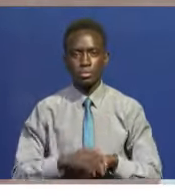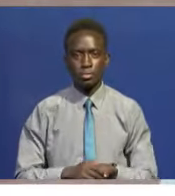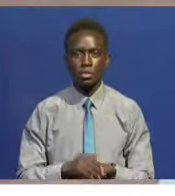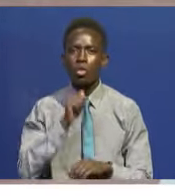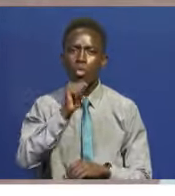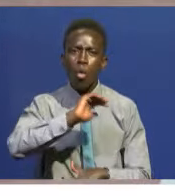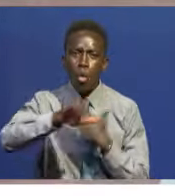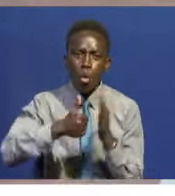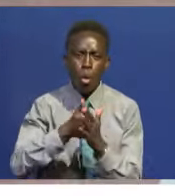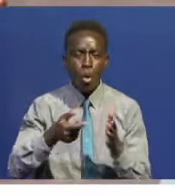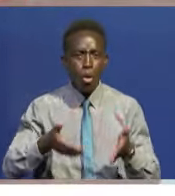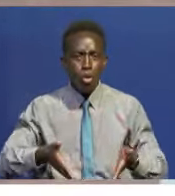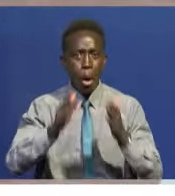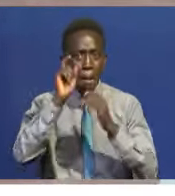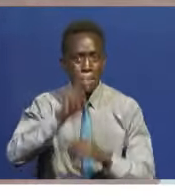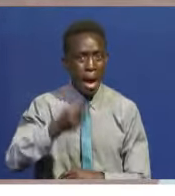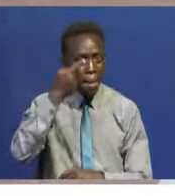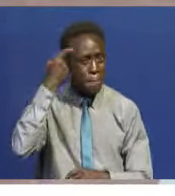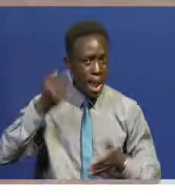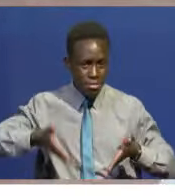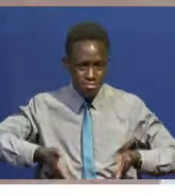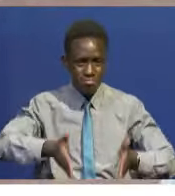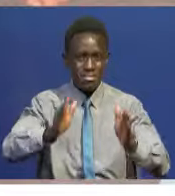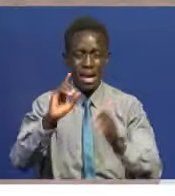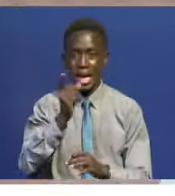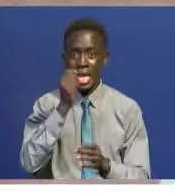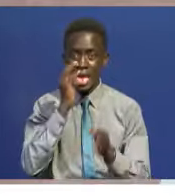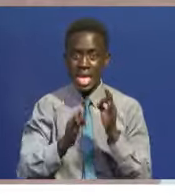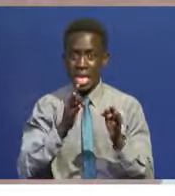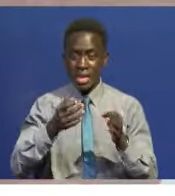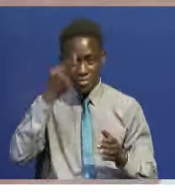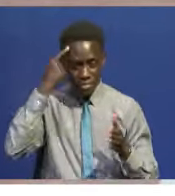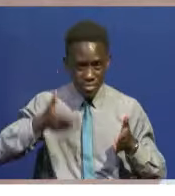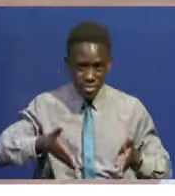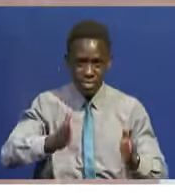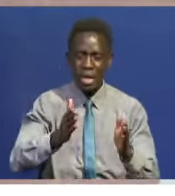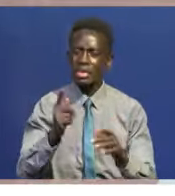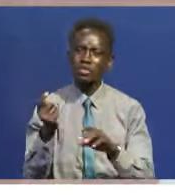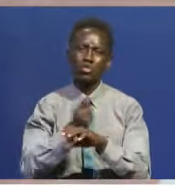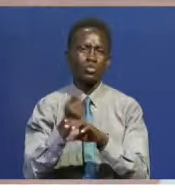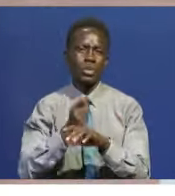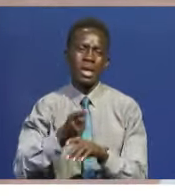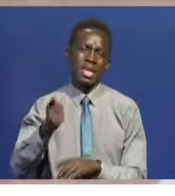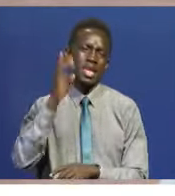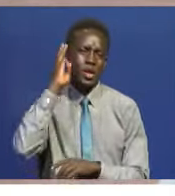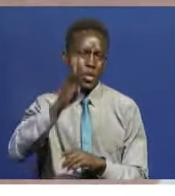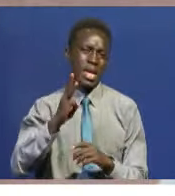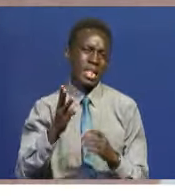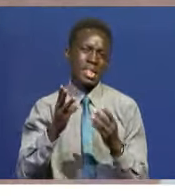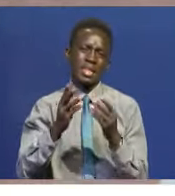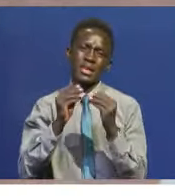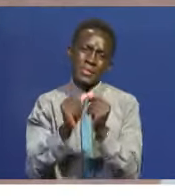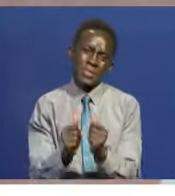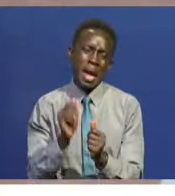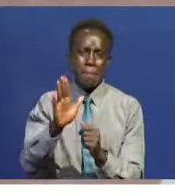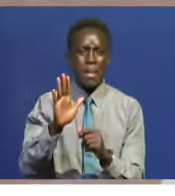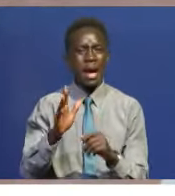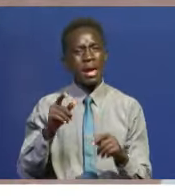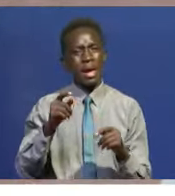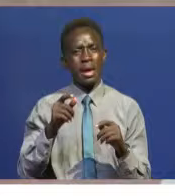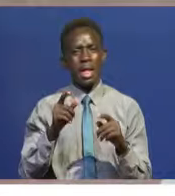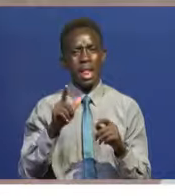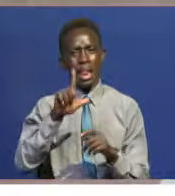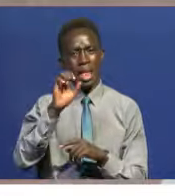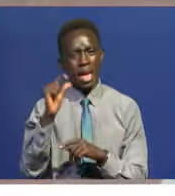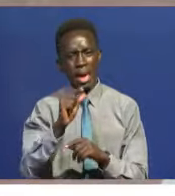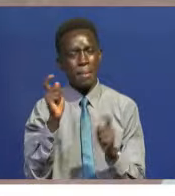be tarmac. If we put in tarmac, we will finish our watu kwa training na miguu yao itaumia, Your Excellency. We must make sure that we give them the